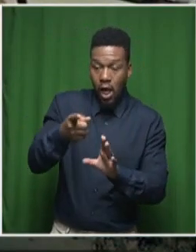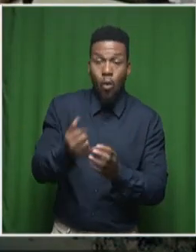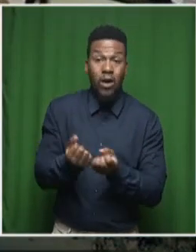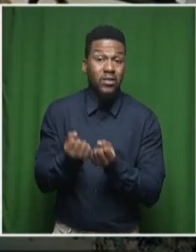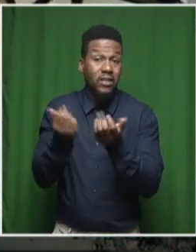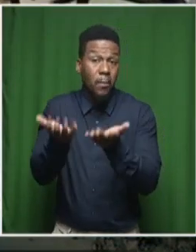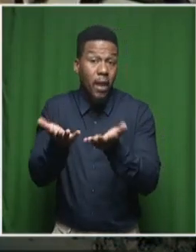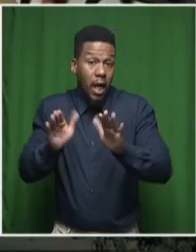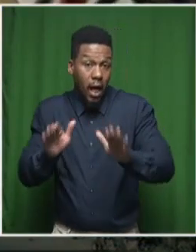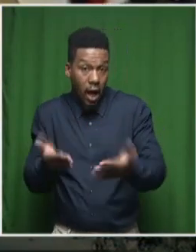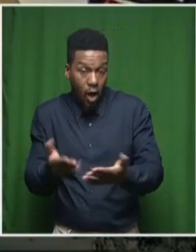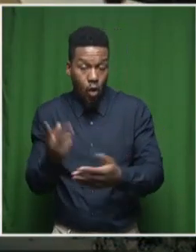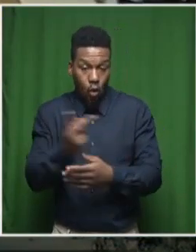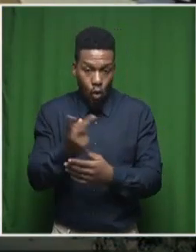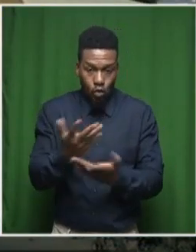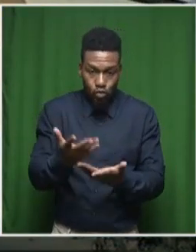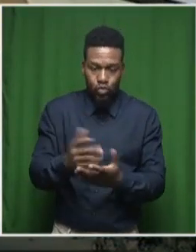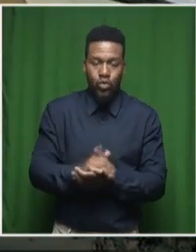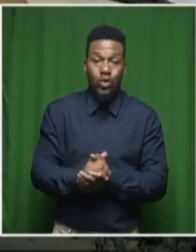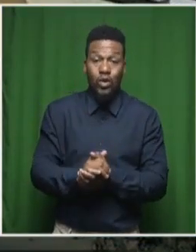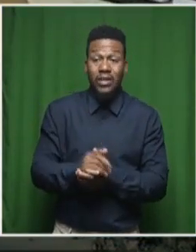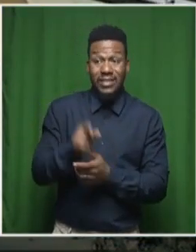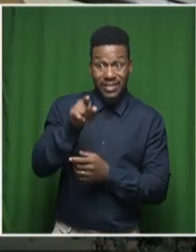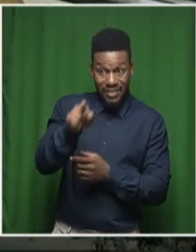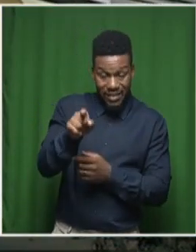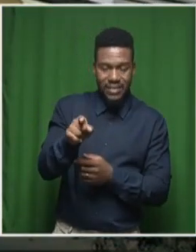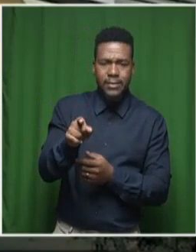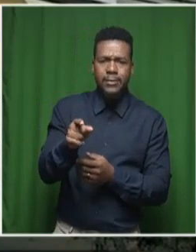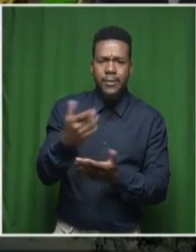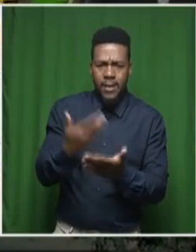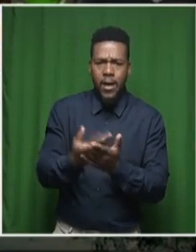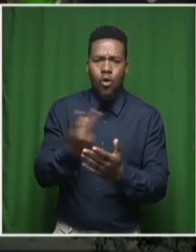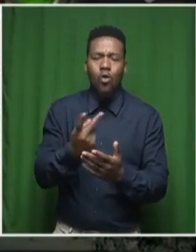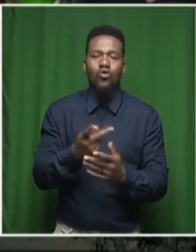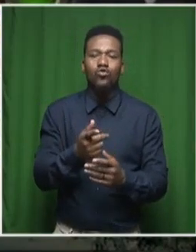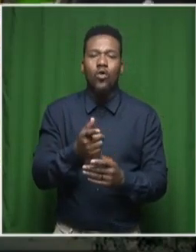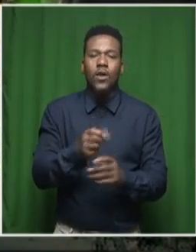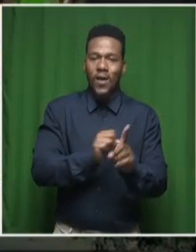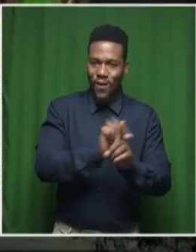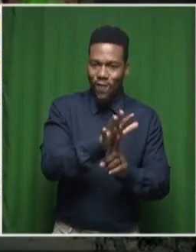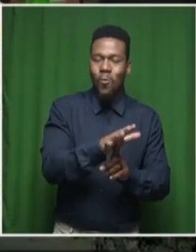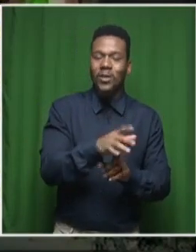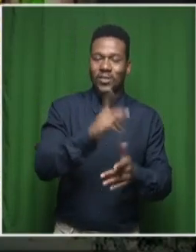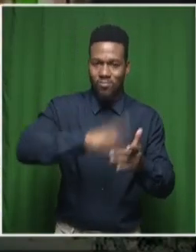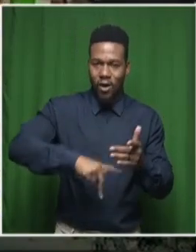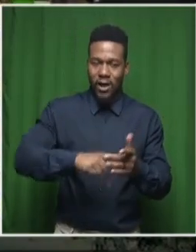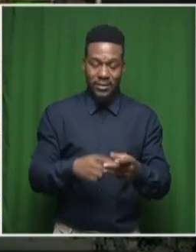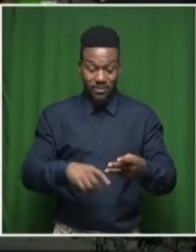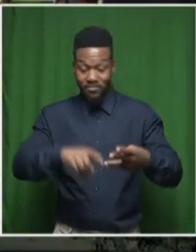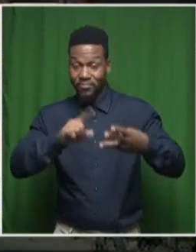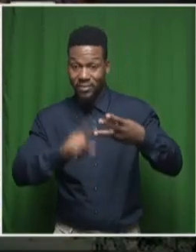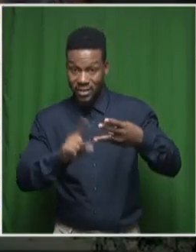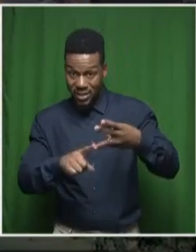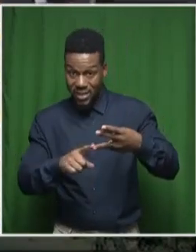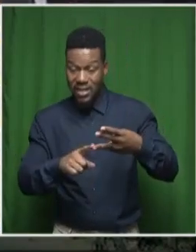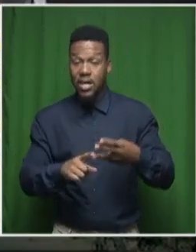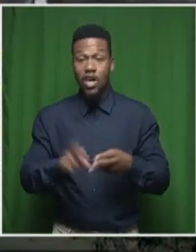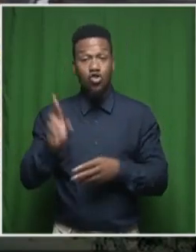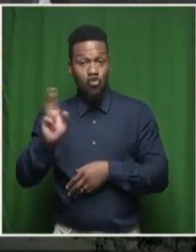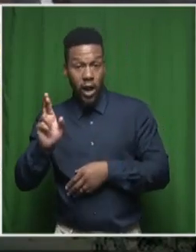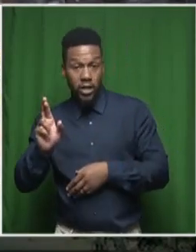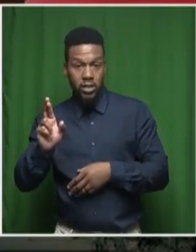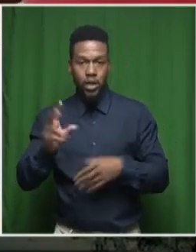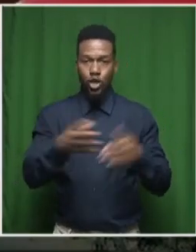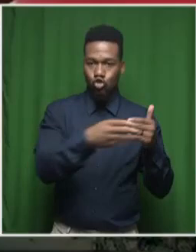of what the ultimate price of fuel then becomes. Then the second aspect becomes the rand to dollar exchange. This